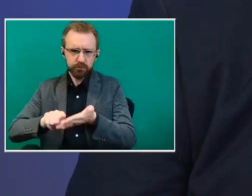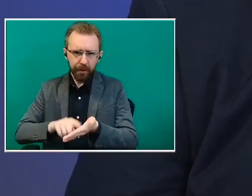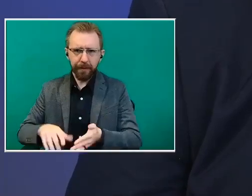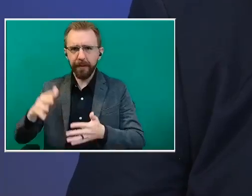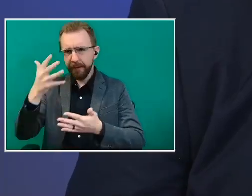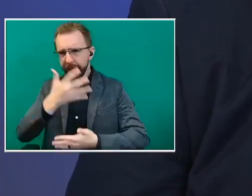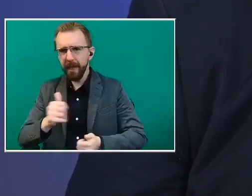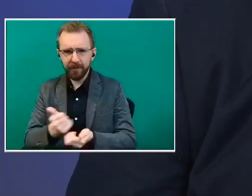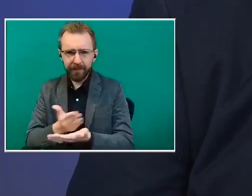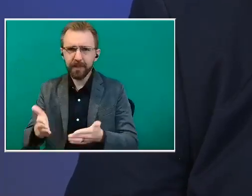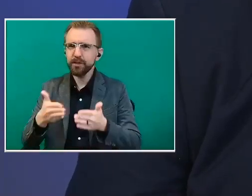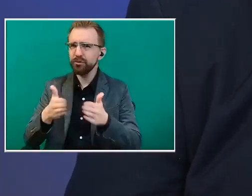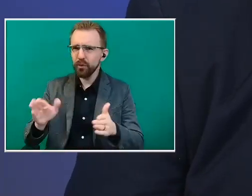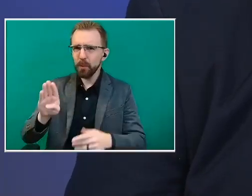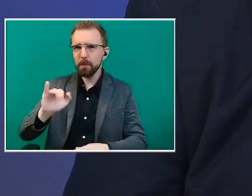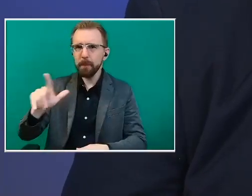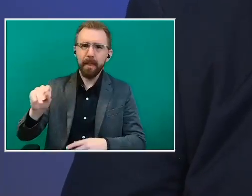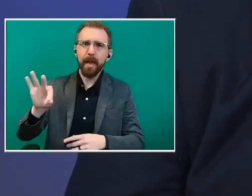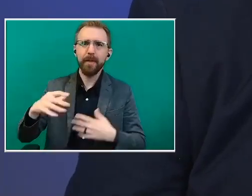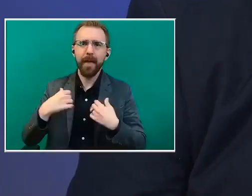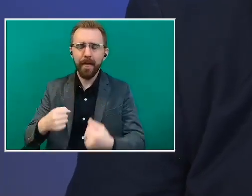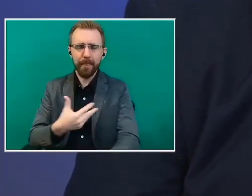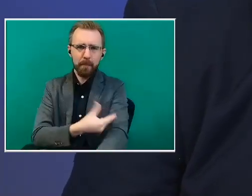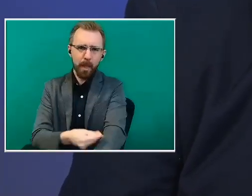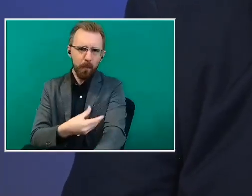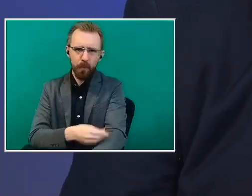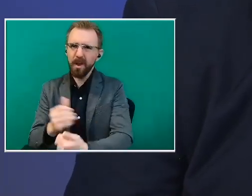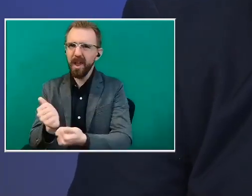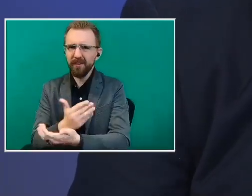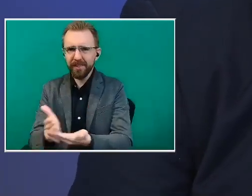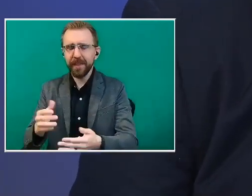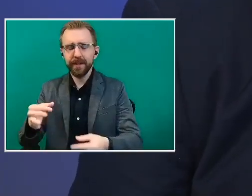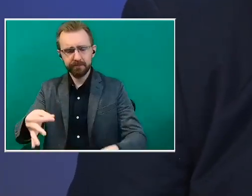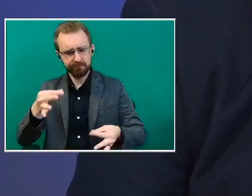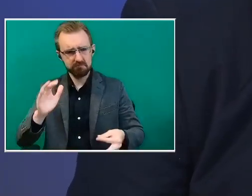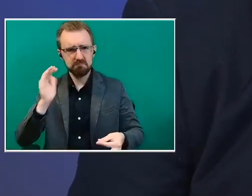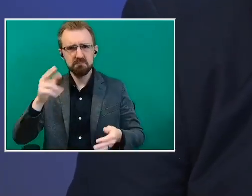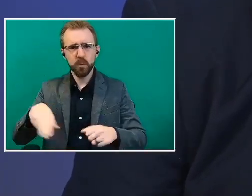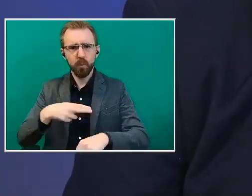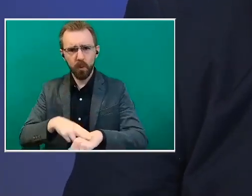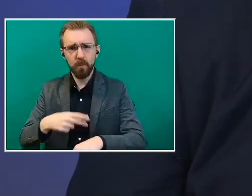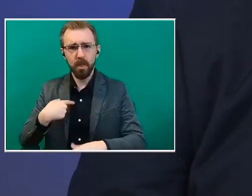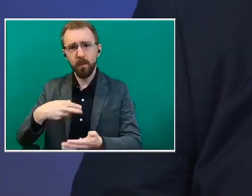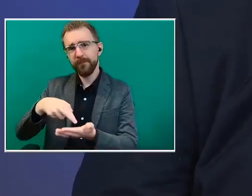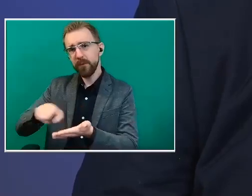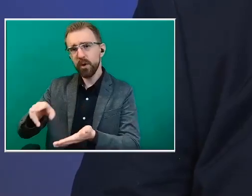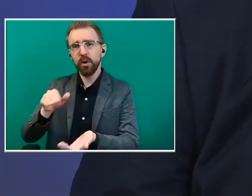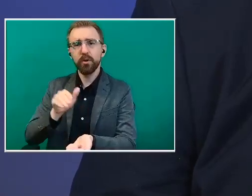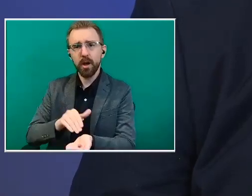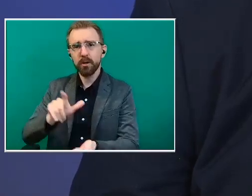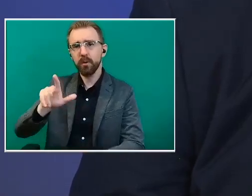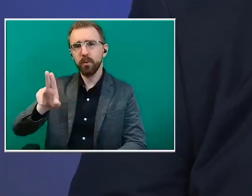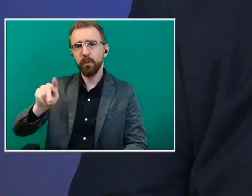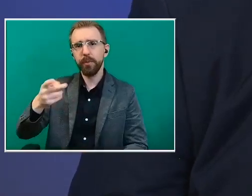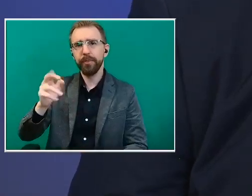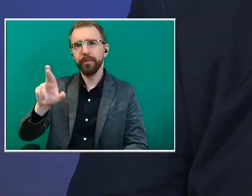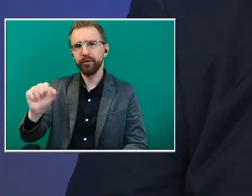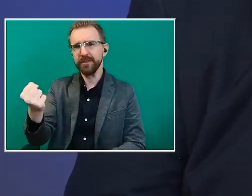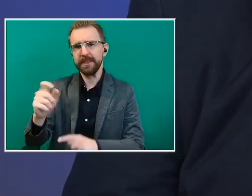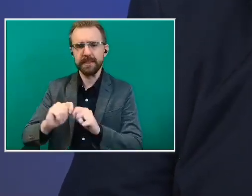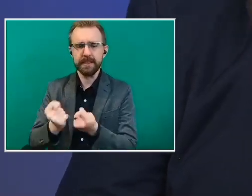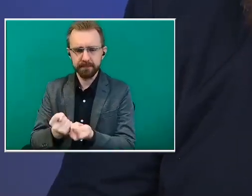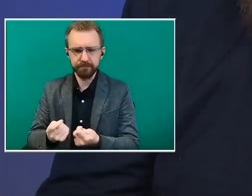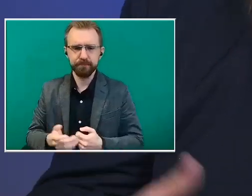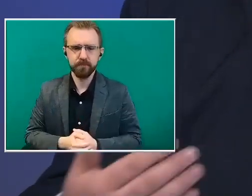bill of health, blood work, everything kind of came back normal, and then that's when I was referred to Dr. Luther's team. So we went through a series of